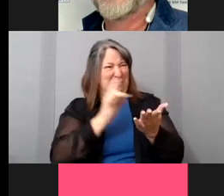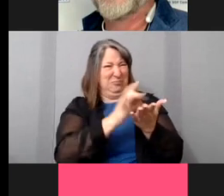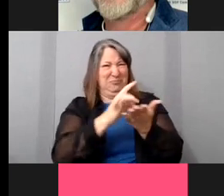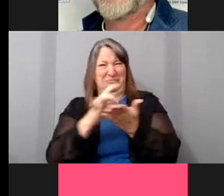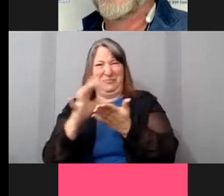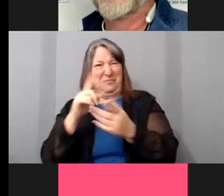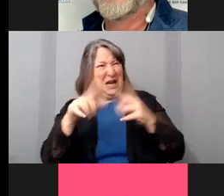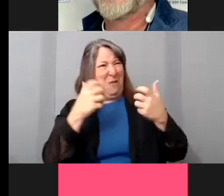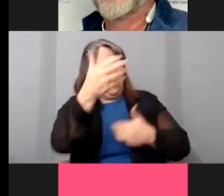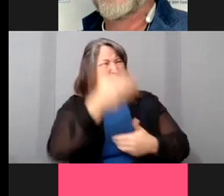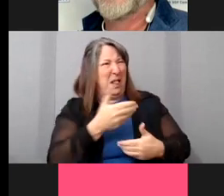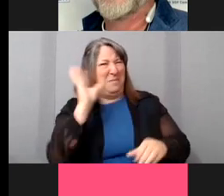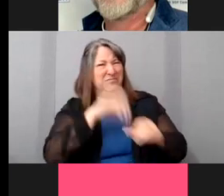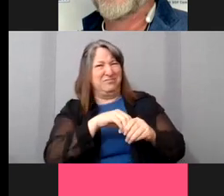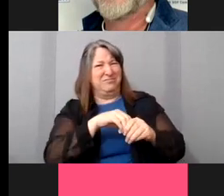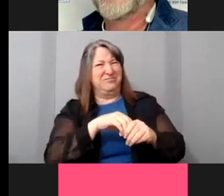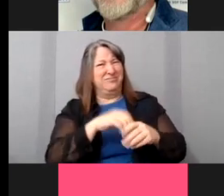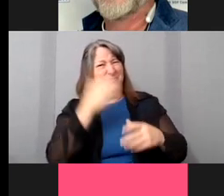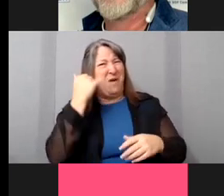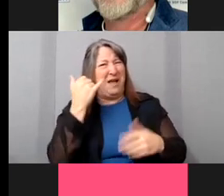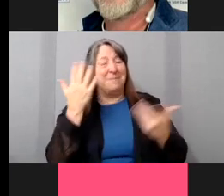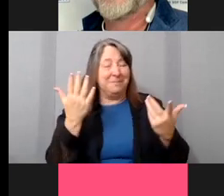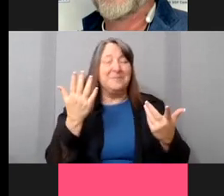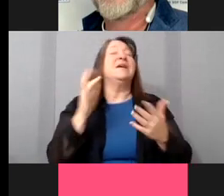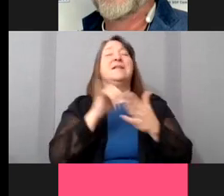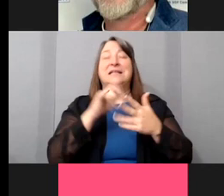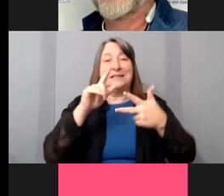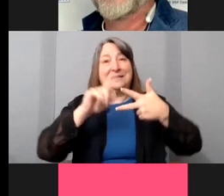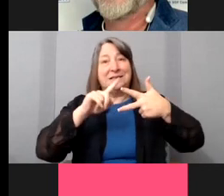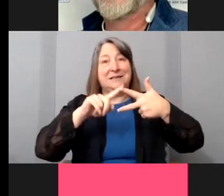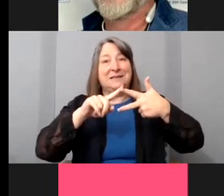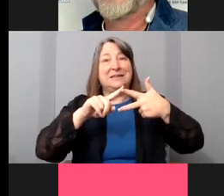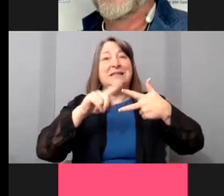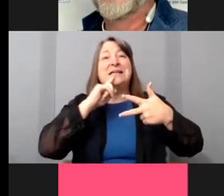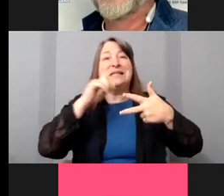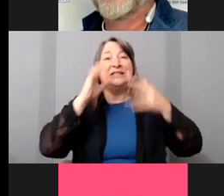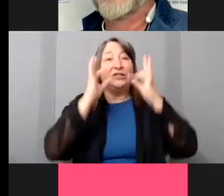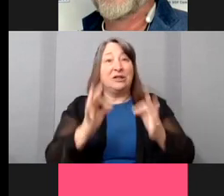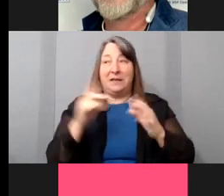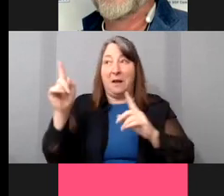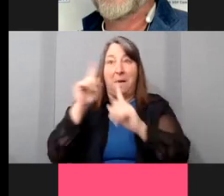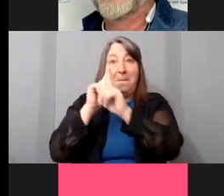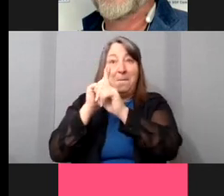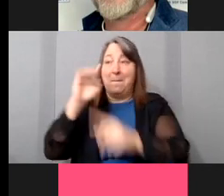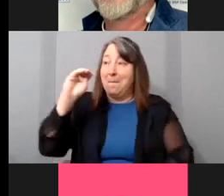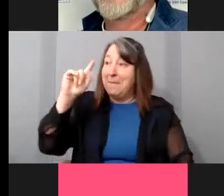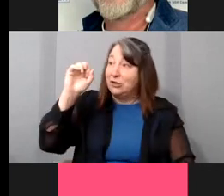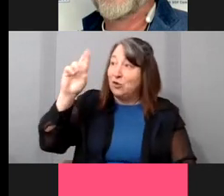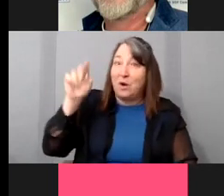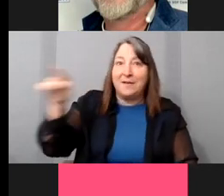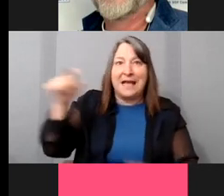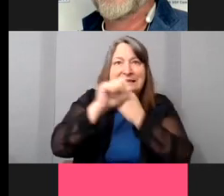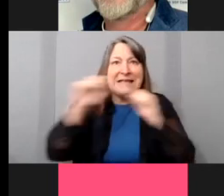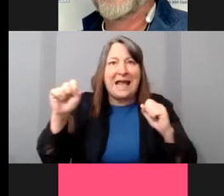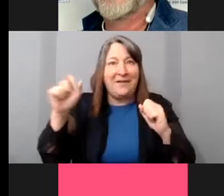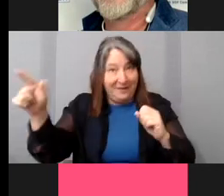in? And really this is just about determining, first, are mentors safe? Are they, kind of okay to be working with young